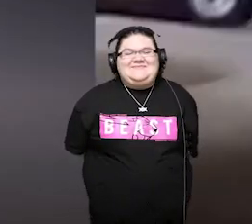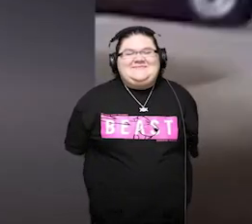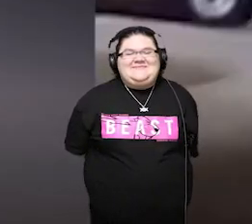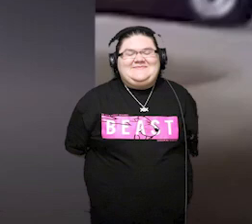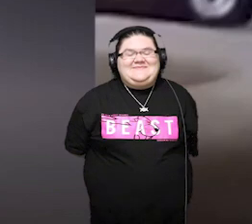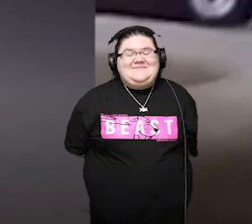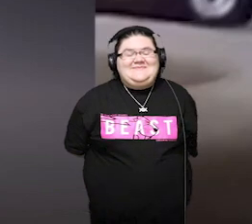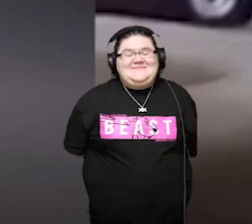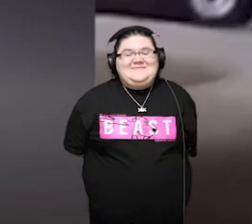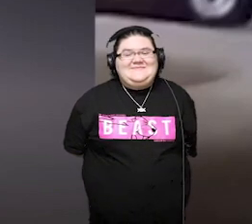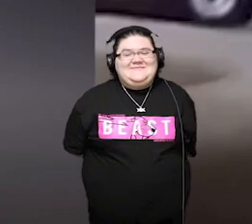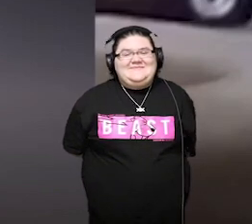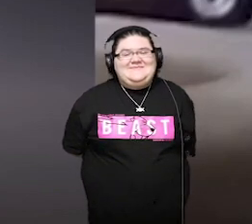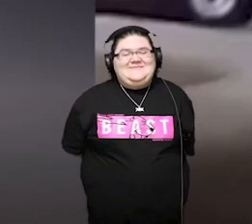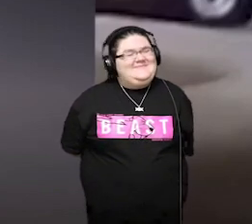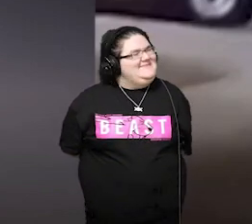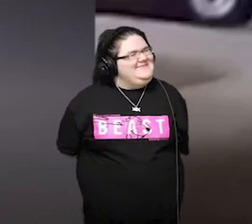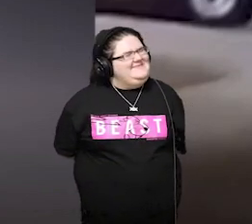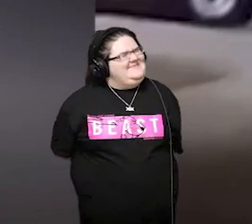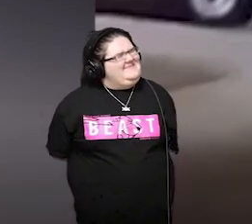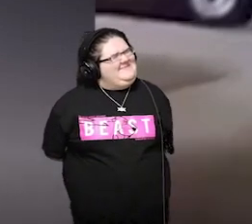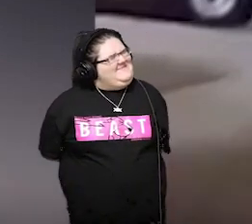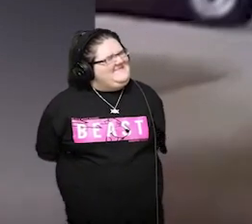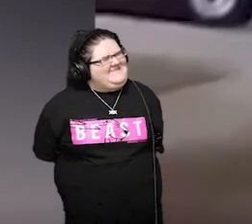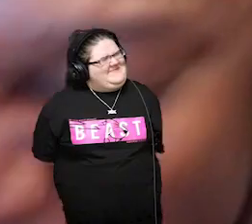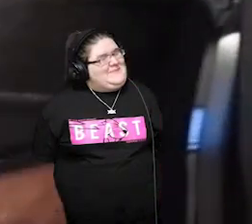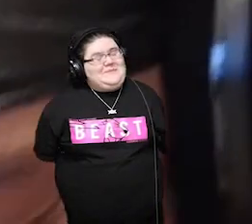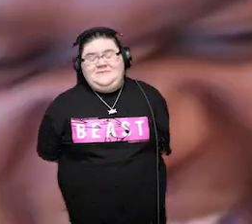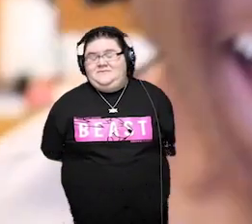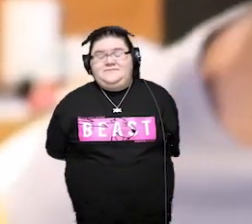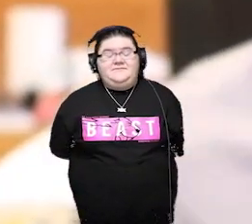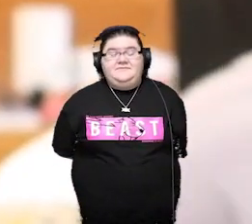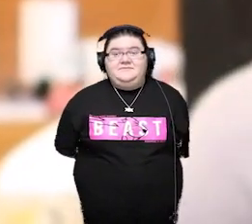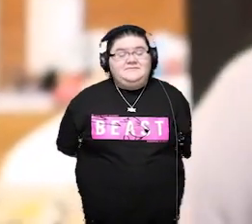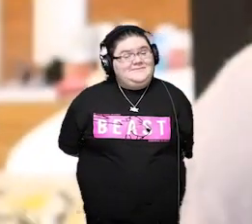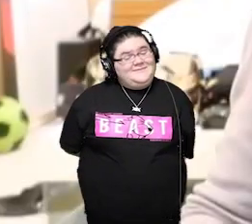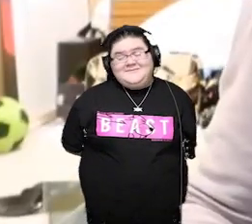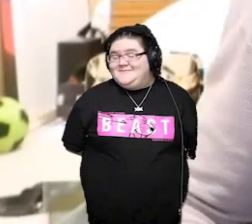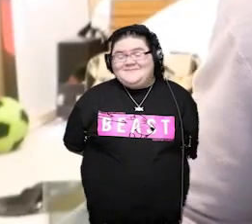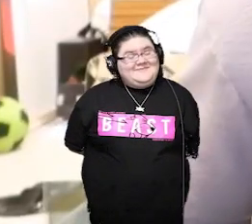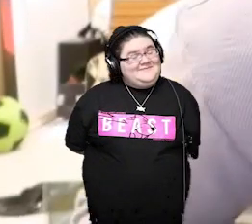Man's looking like a melted wax candle.